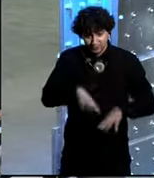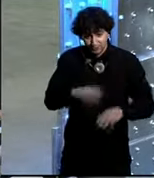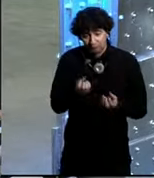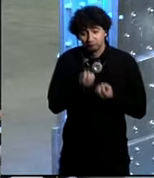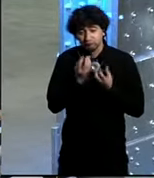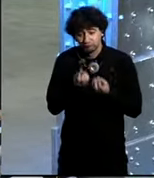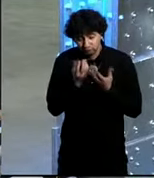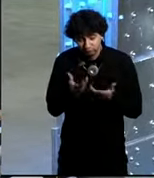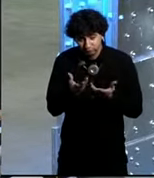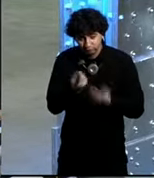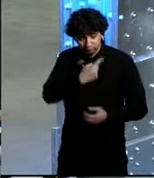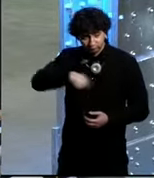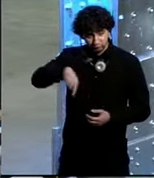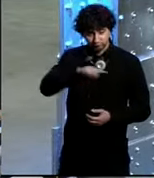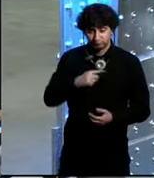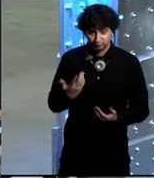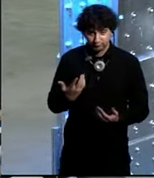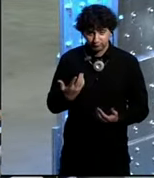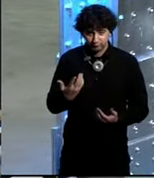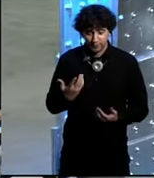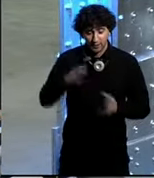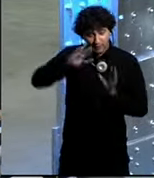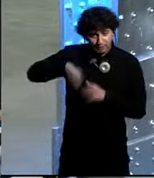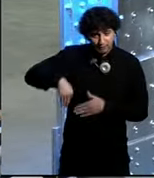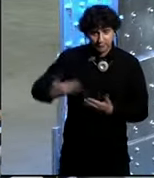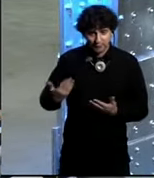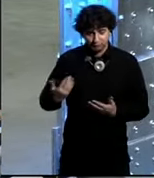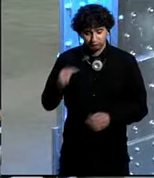story that we tell, or that we tell ourselves,